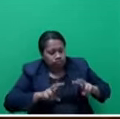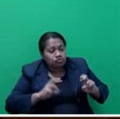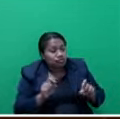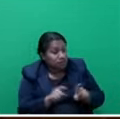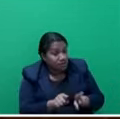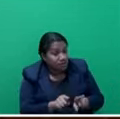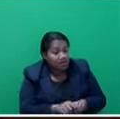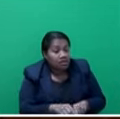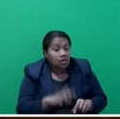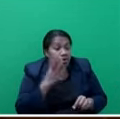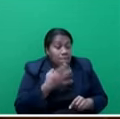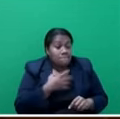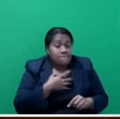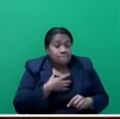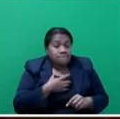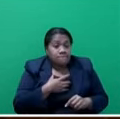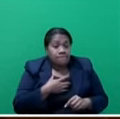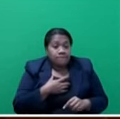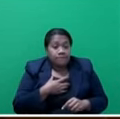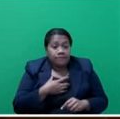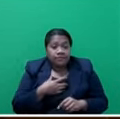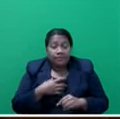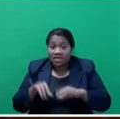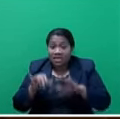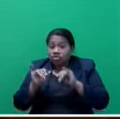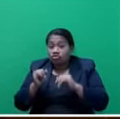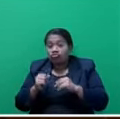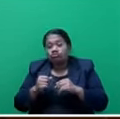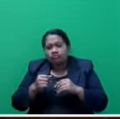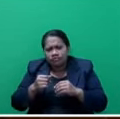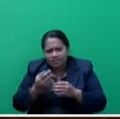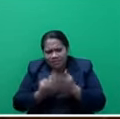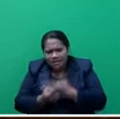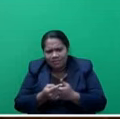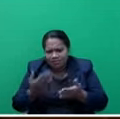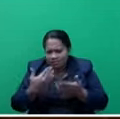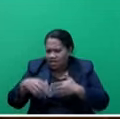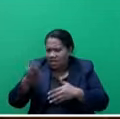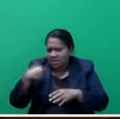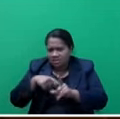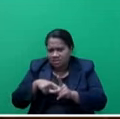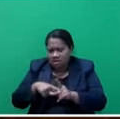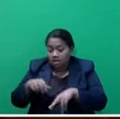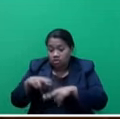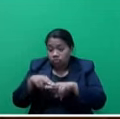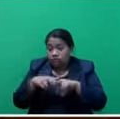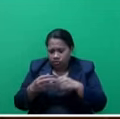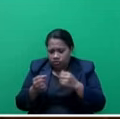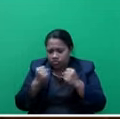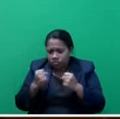Similarly, when more issues of mismanagement were raised last year, Fiji strongly recommended an